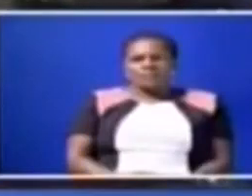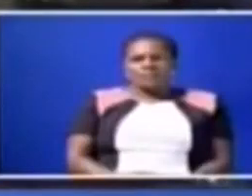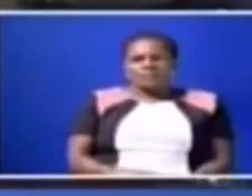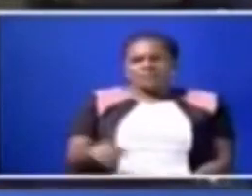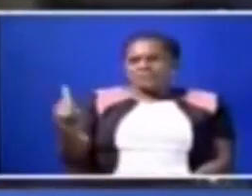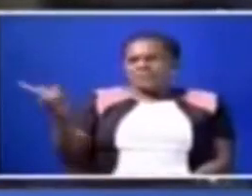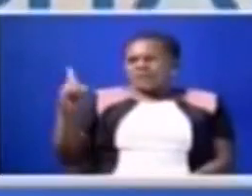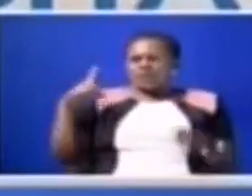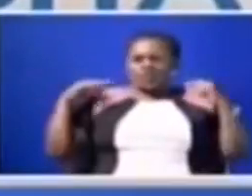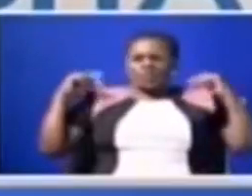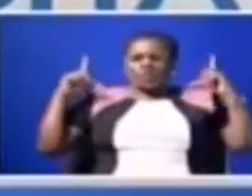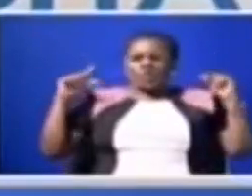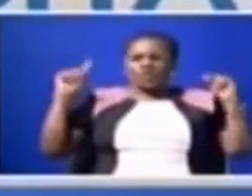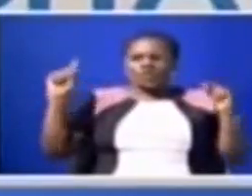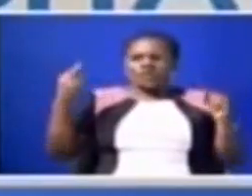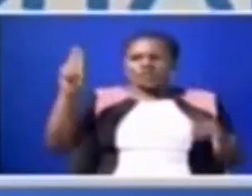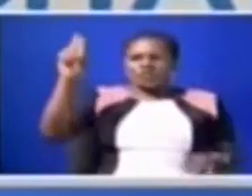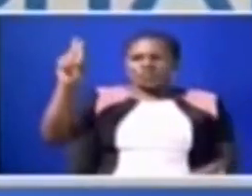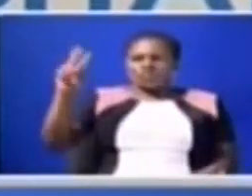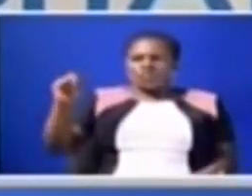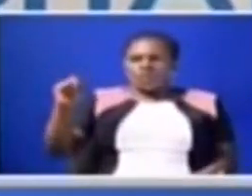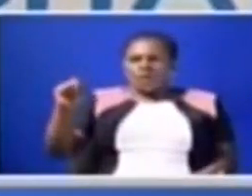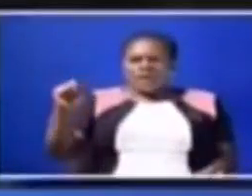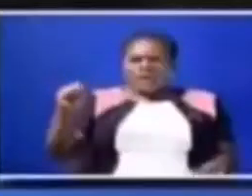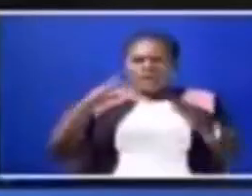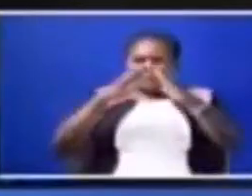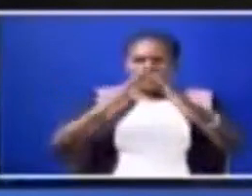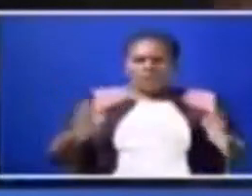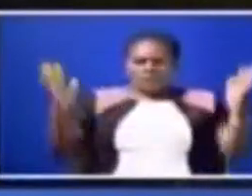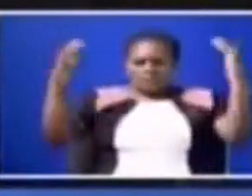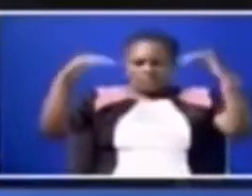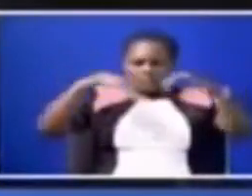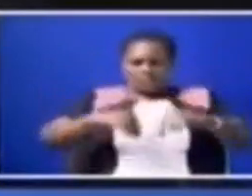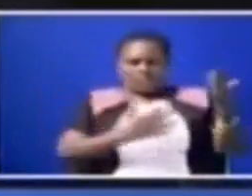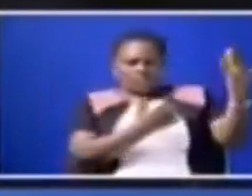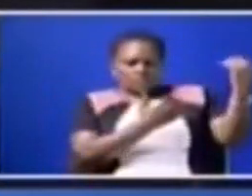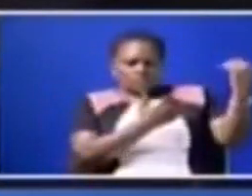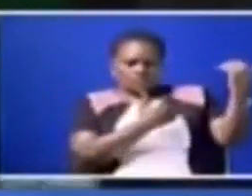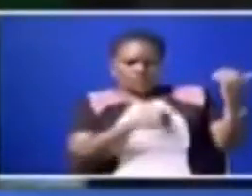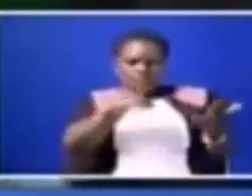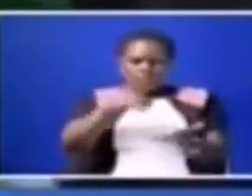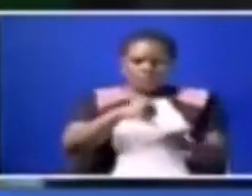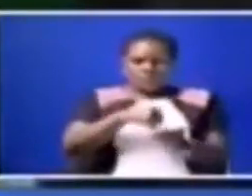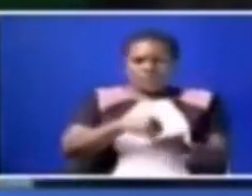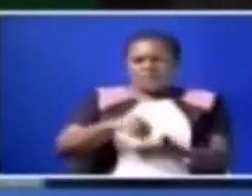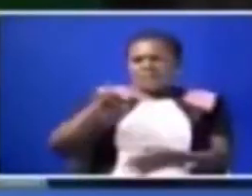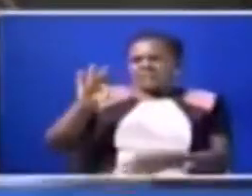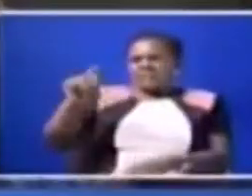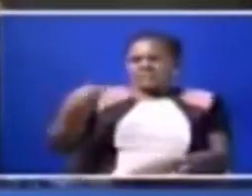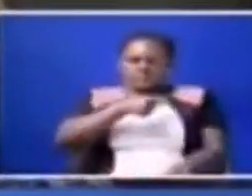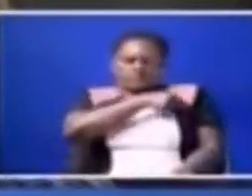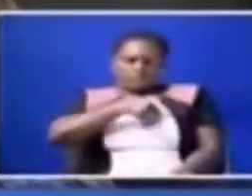Nairobi will play host to the first UN Habitat General Assembly, which is expected to net the city about 3,000